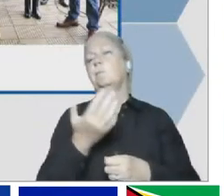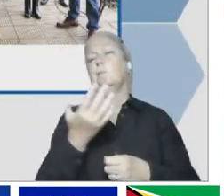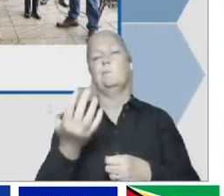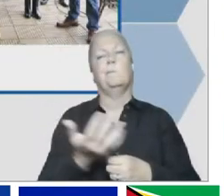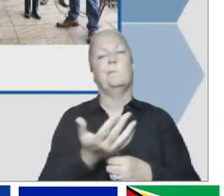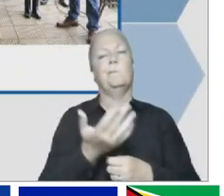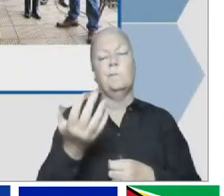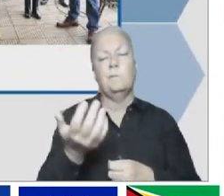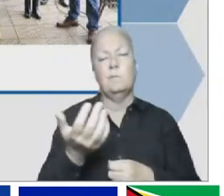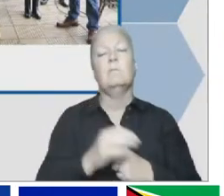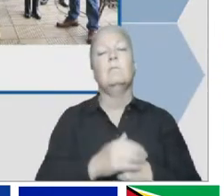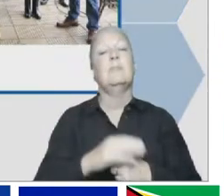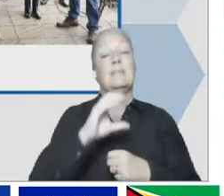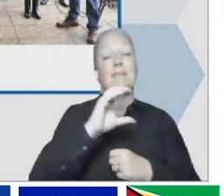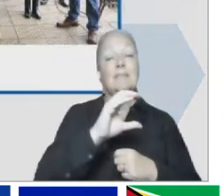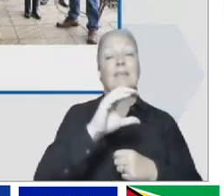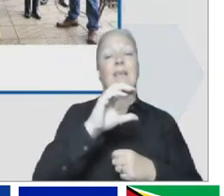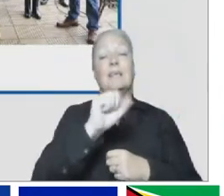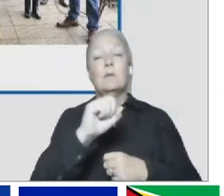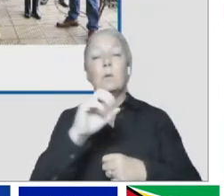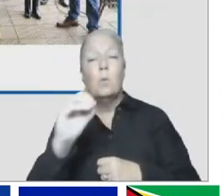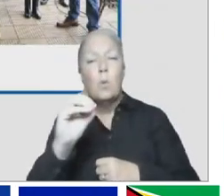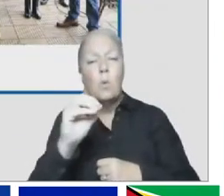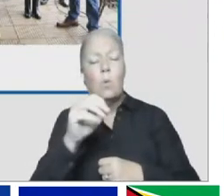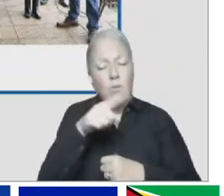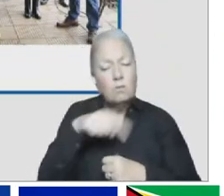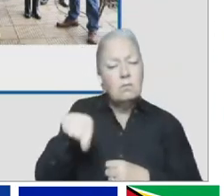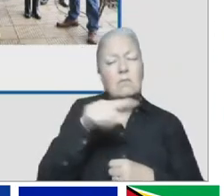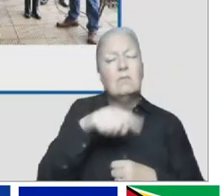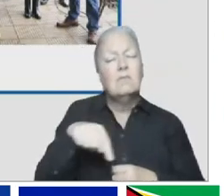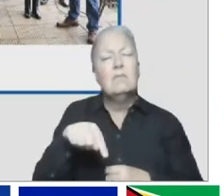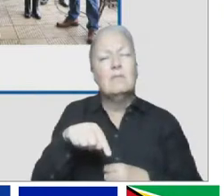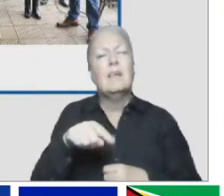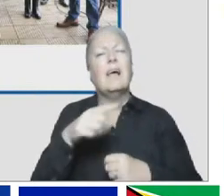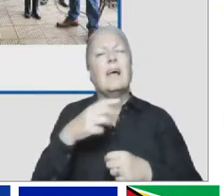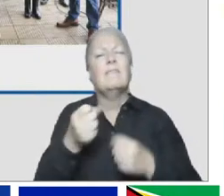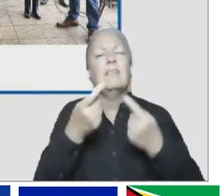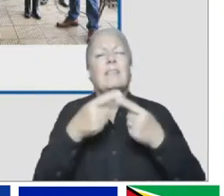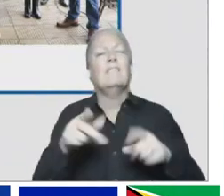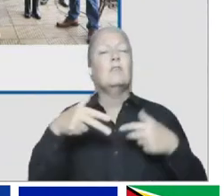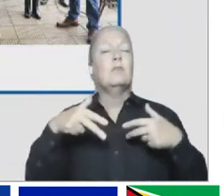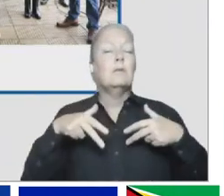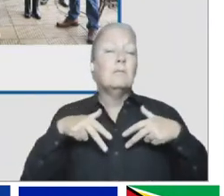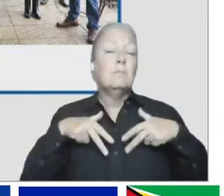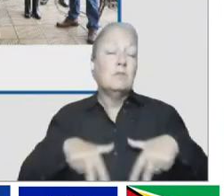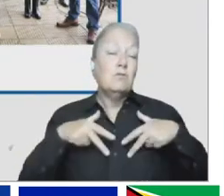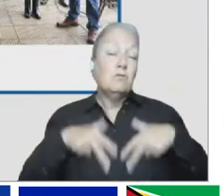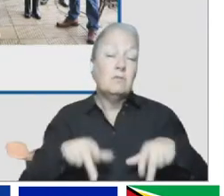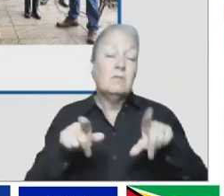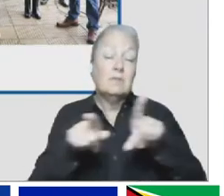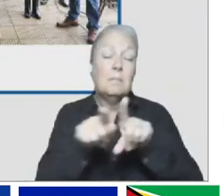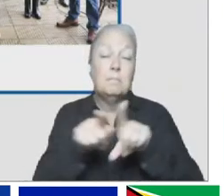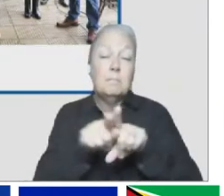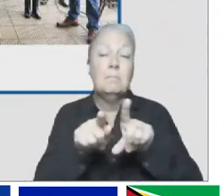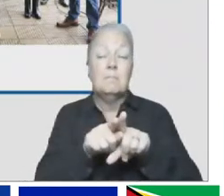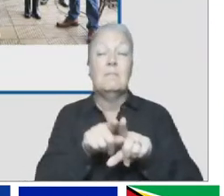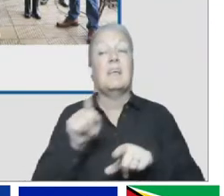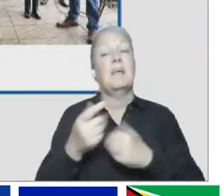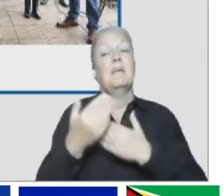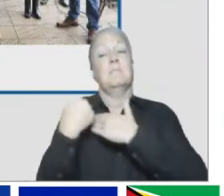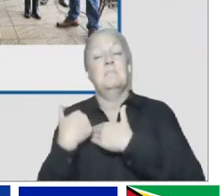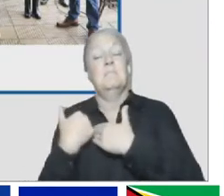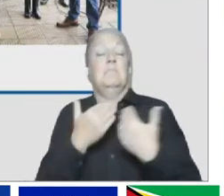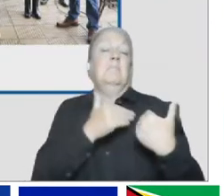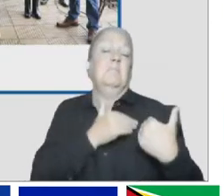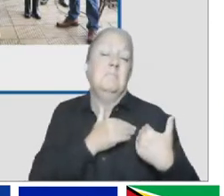society players from the different ministries also were playing a role here, helping the community